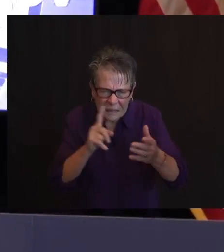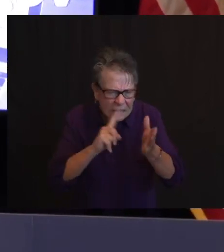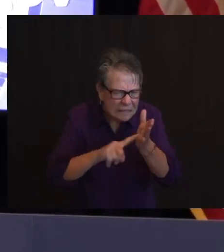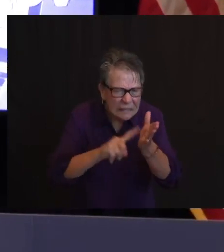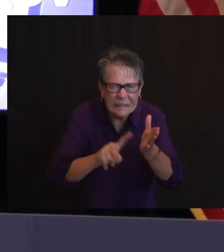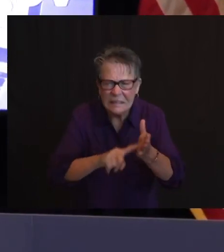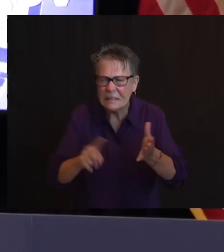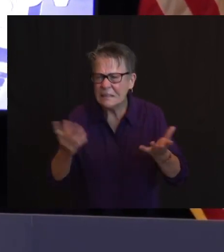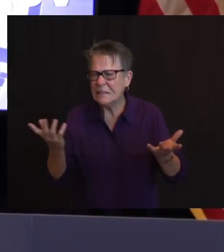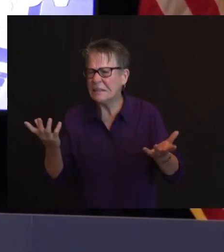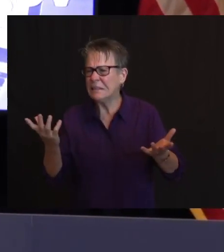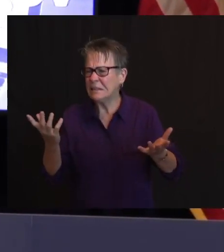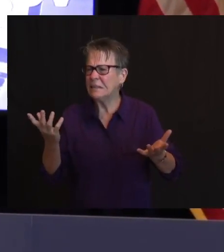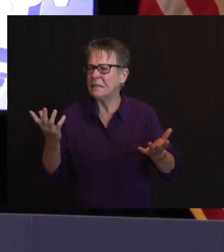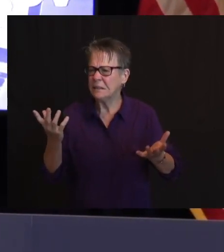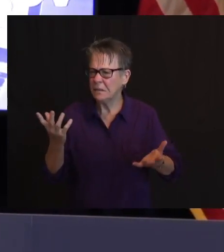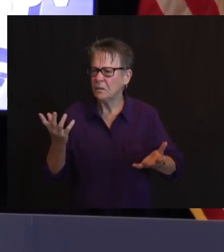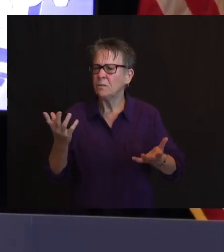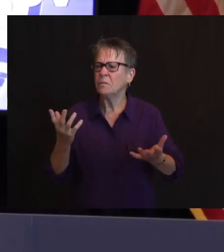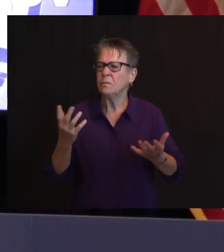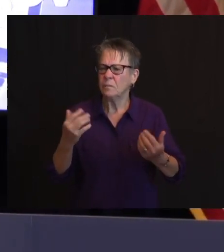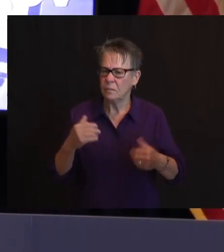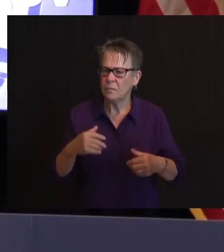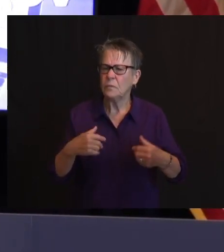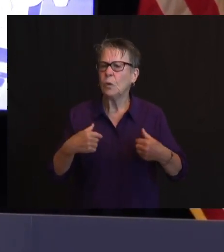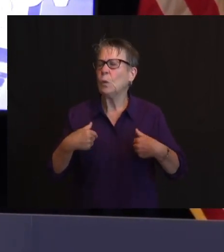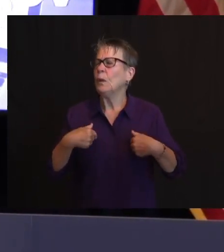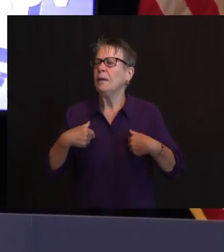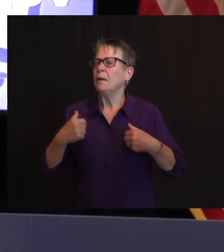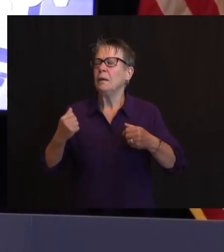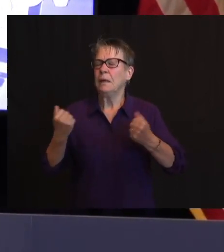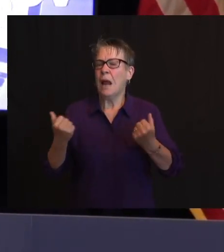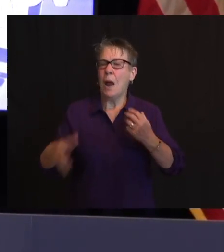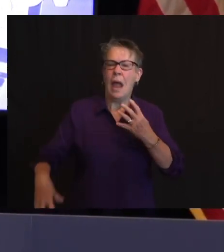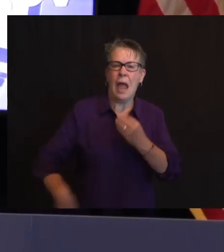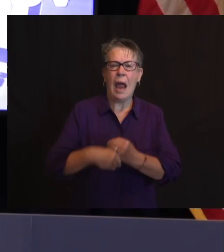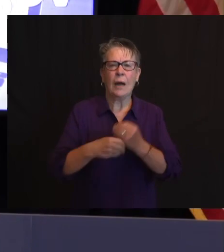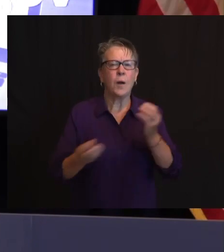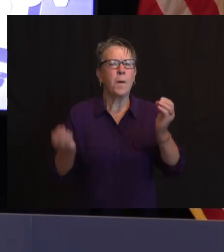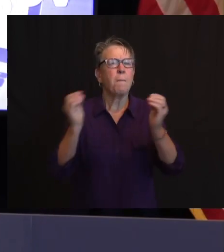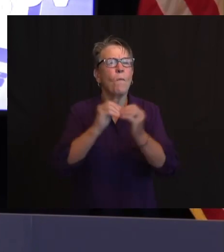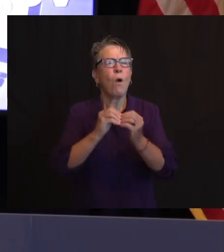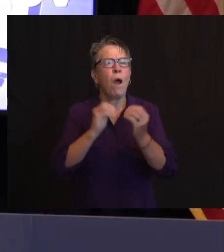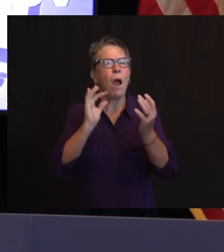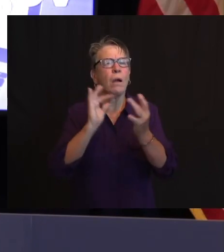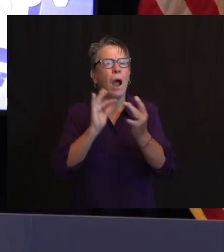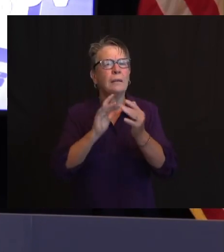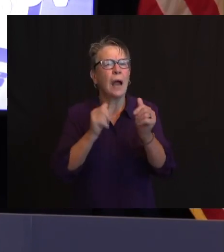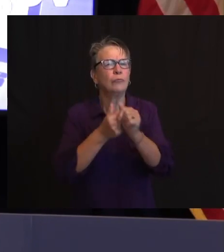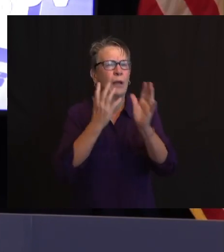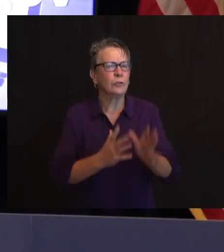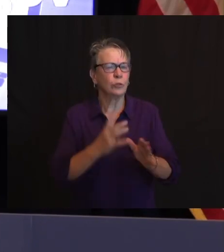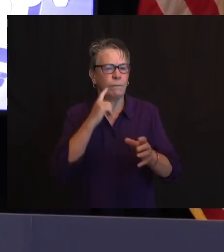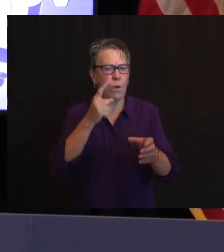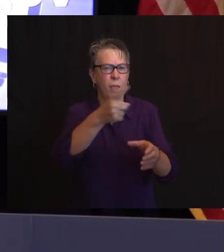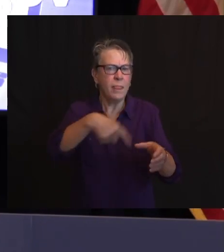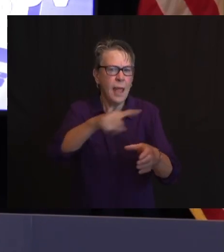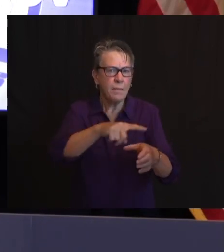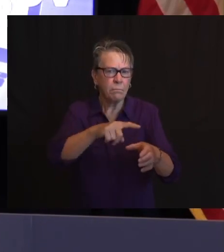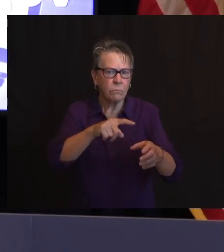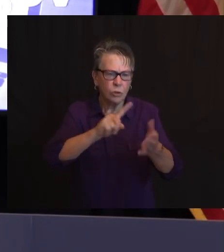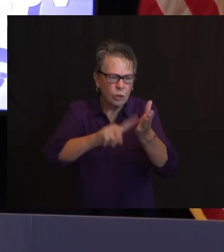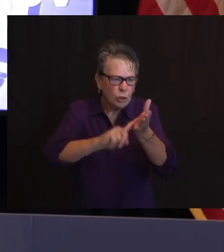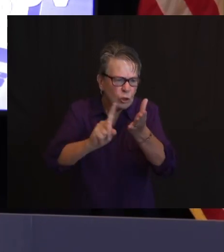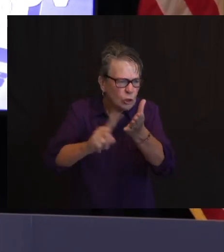to track down the cases in Lakewood, but the religious holidays were somewhat delayed in getting calls to